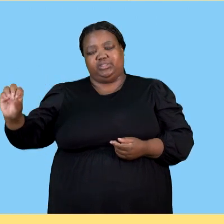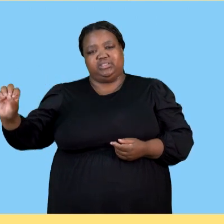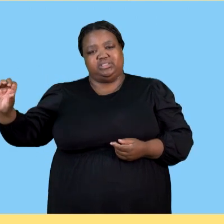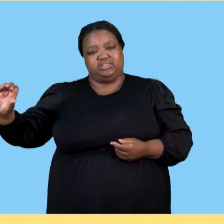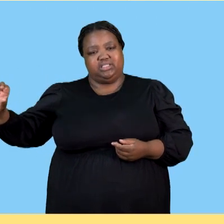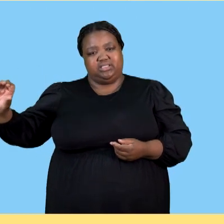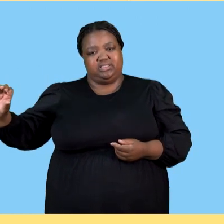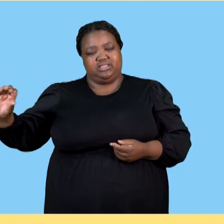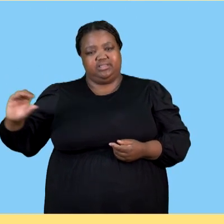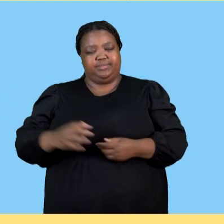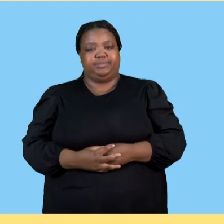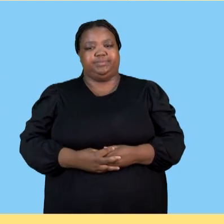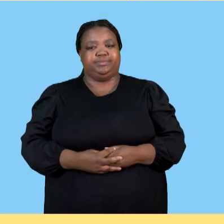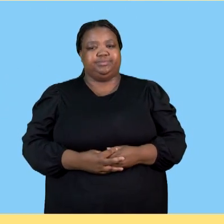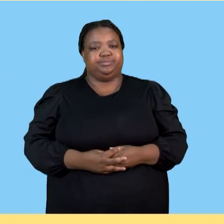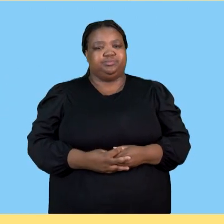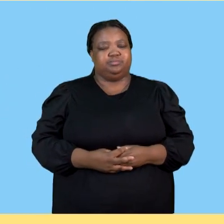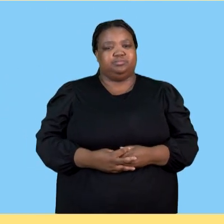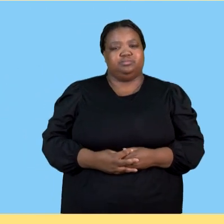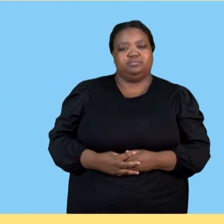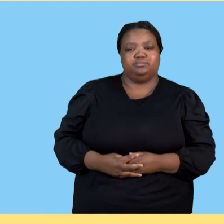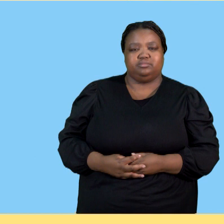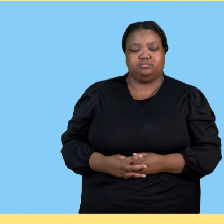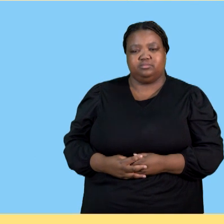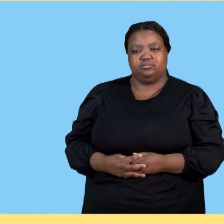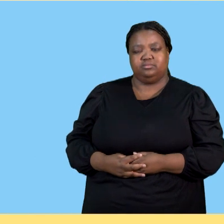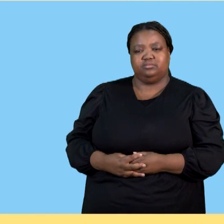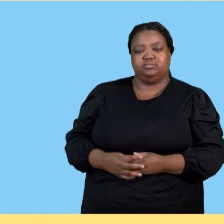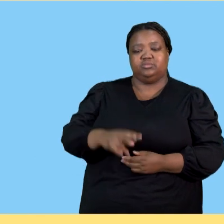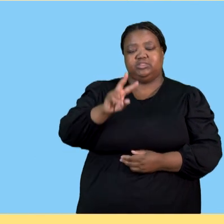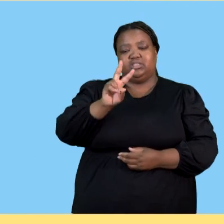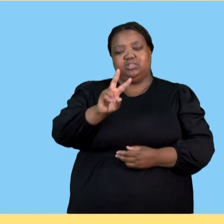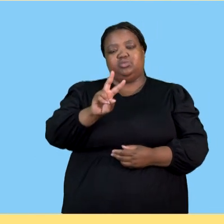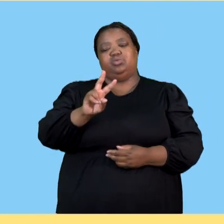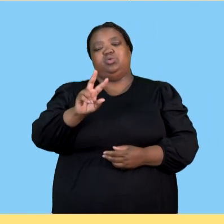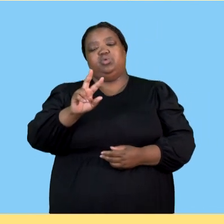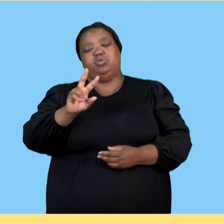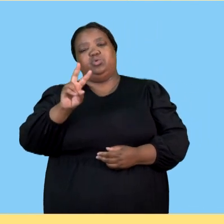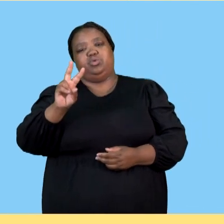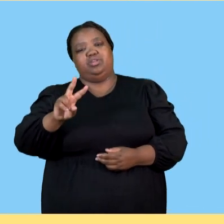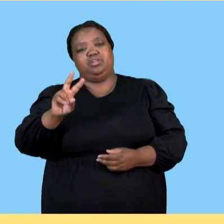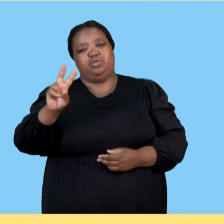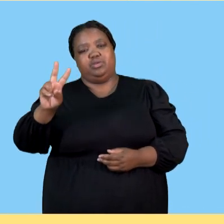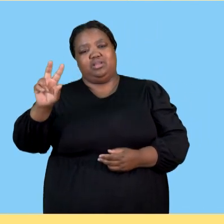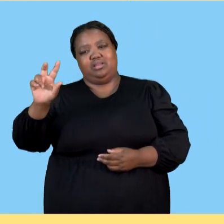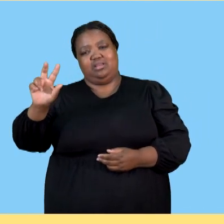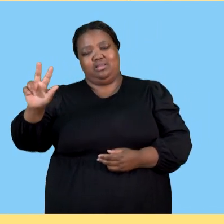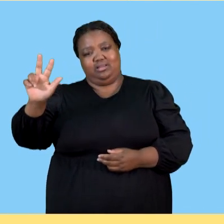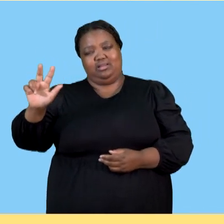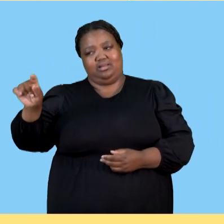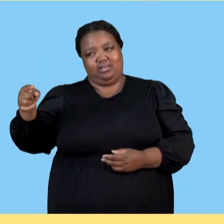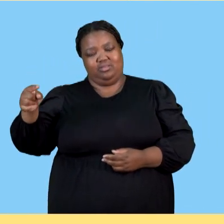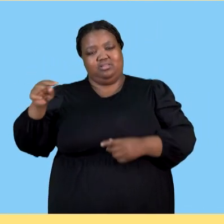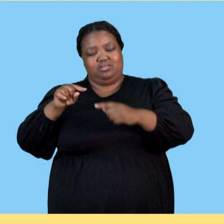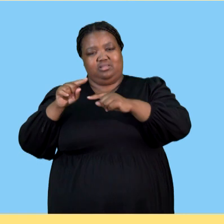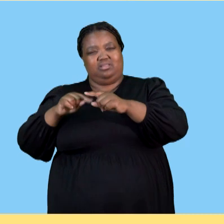40 cents. 91 rand 40. When we take our 228,500 divided by